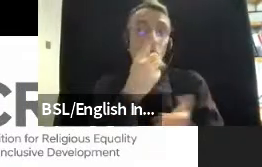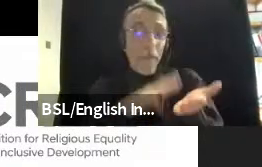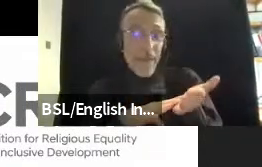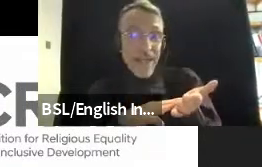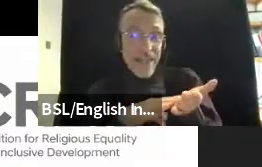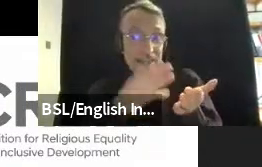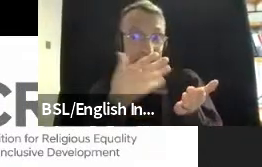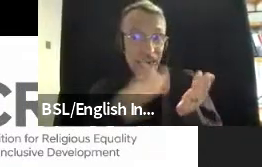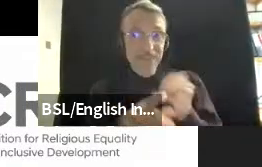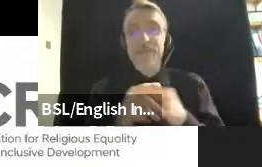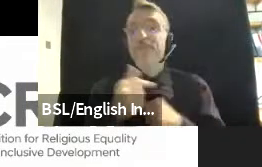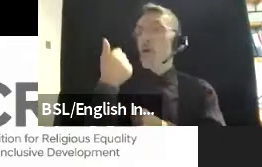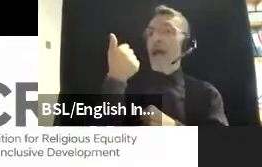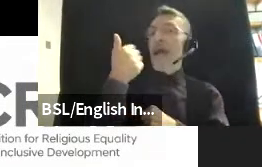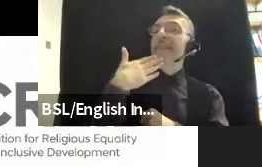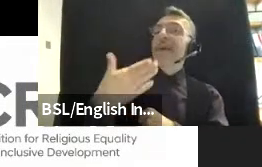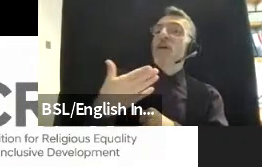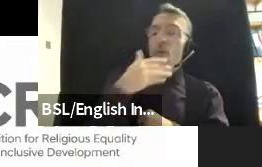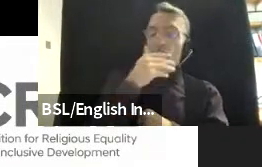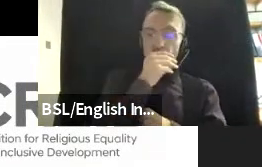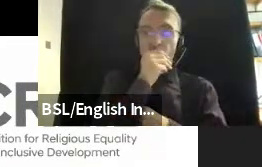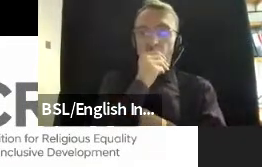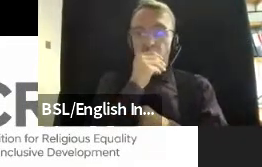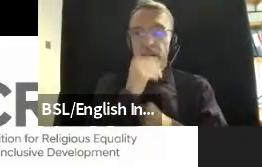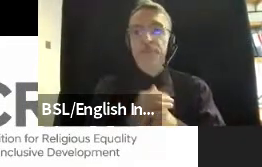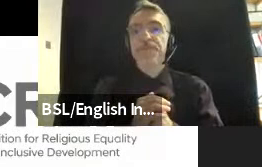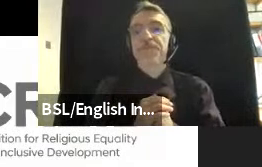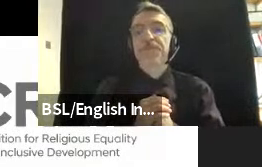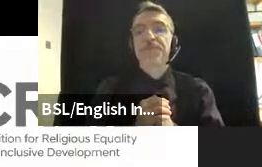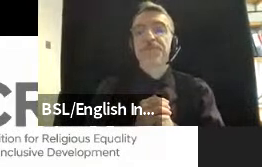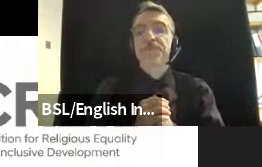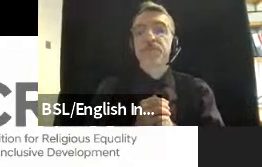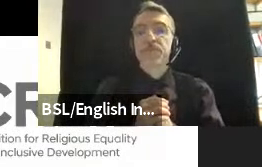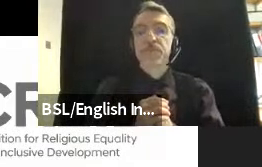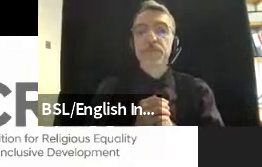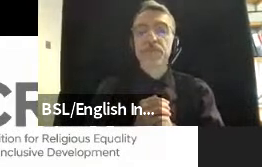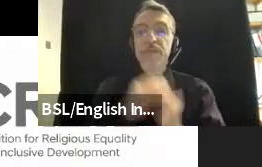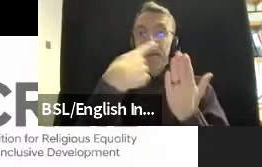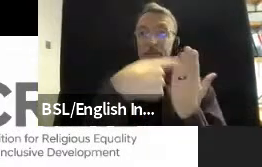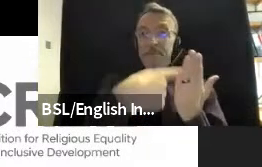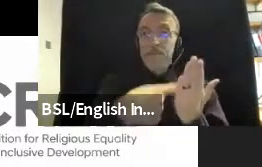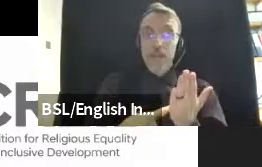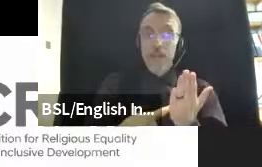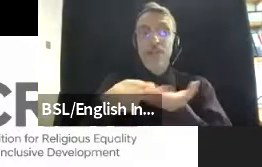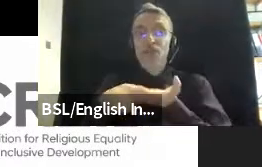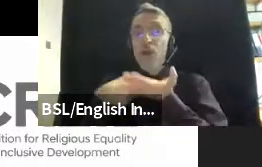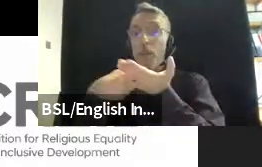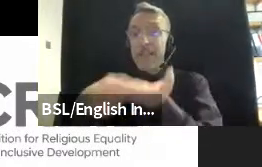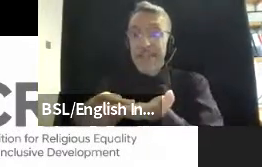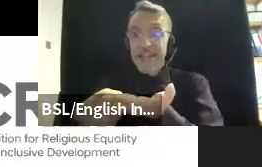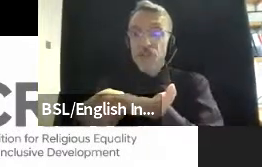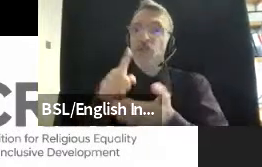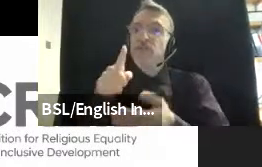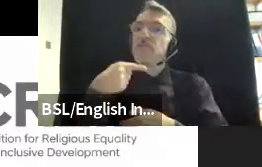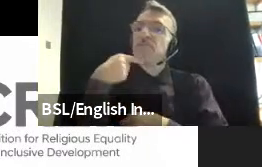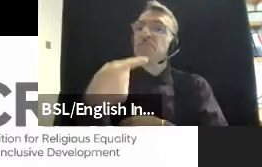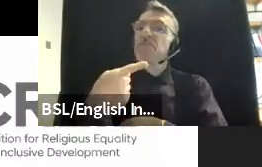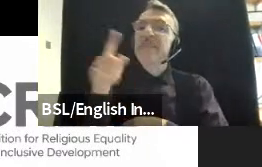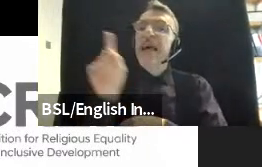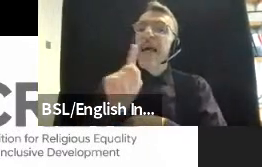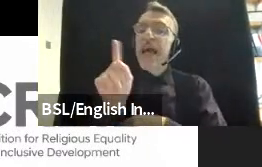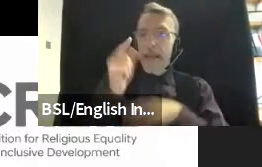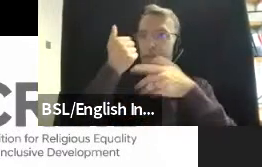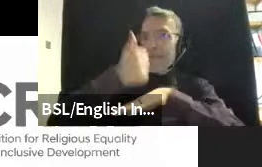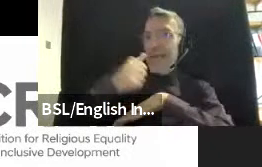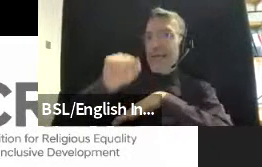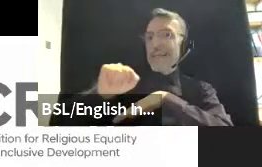okay. Yeah, that's okay. Yeah. Thank you. Regarding the policy recommendations, I would say that based on my